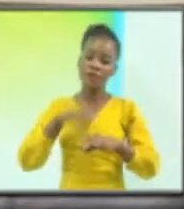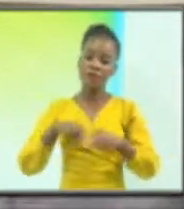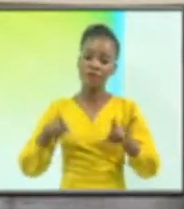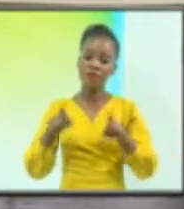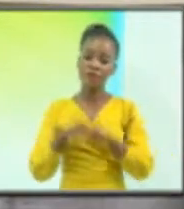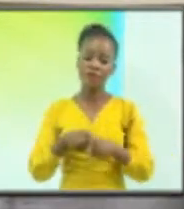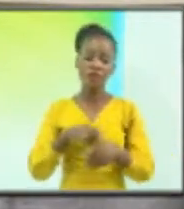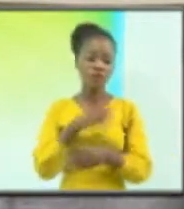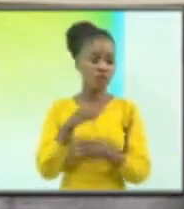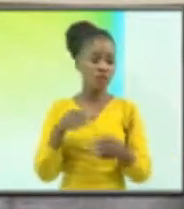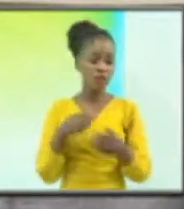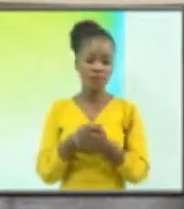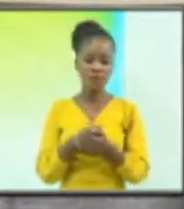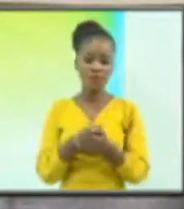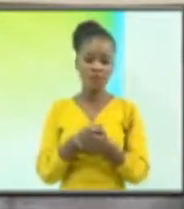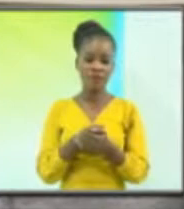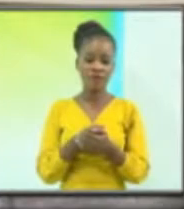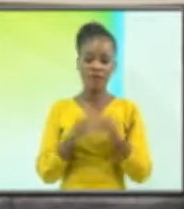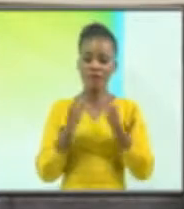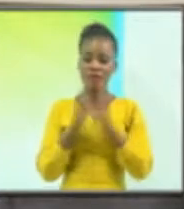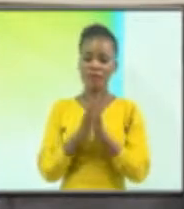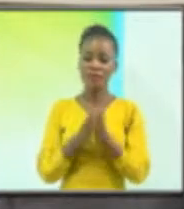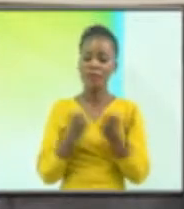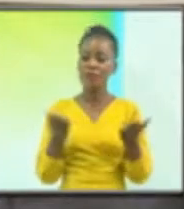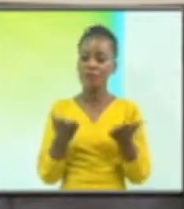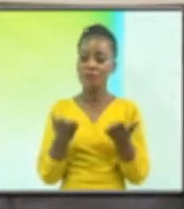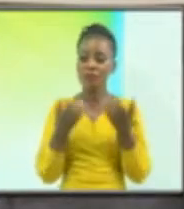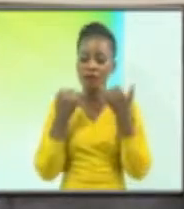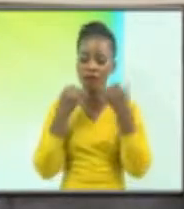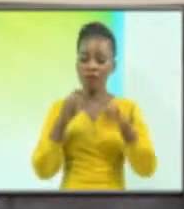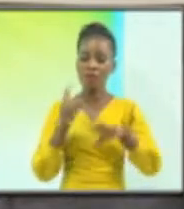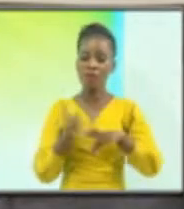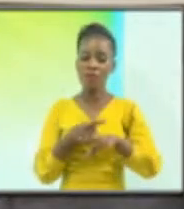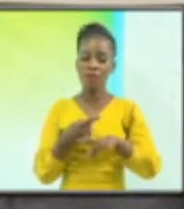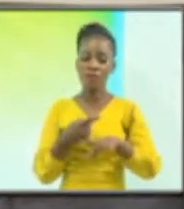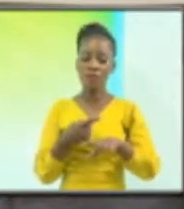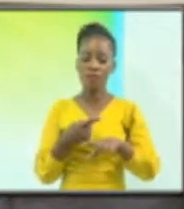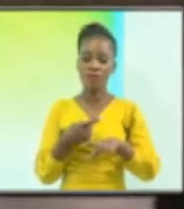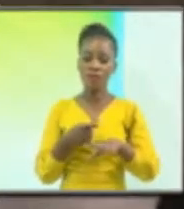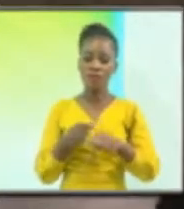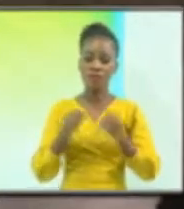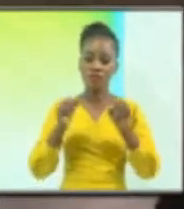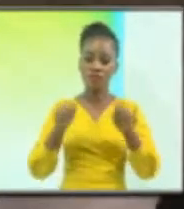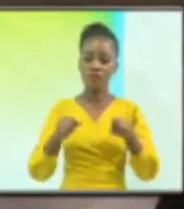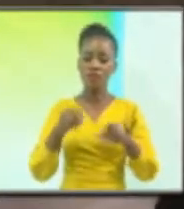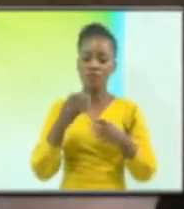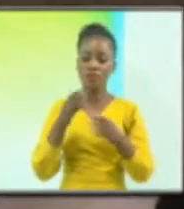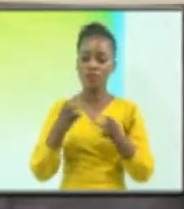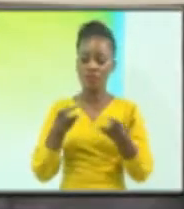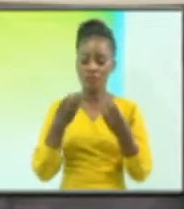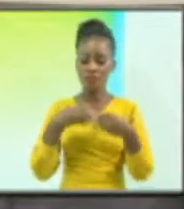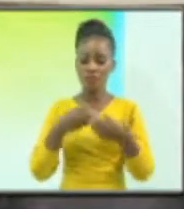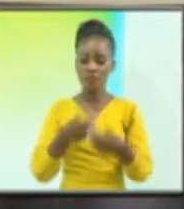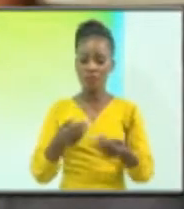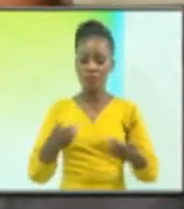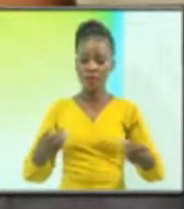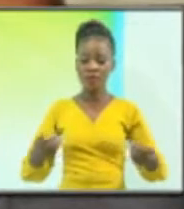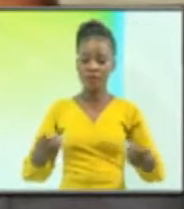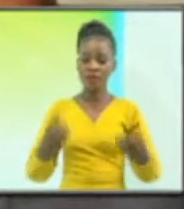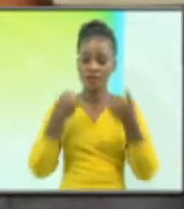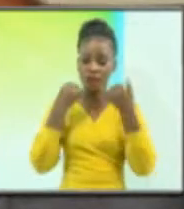ambassador, and their children below the age of 18. Even their children. Yes, the children. living with